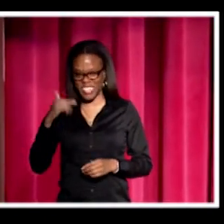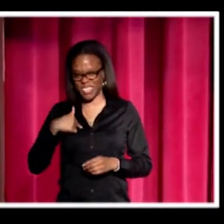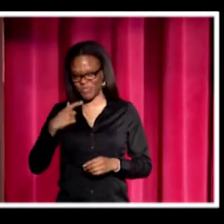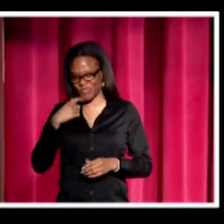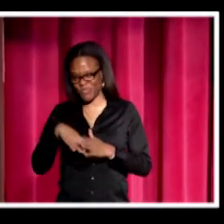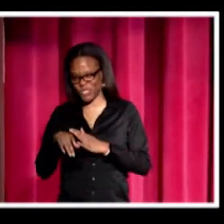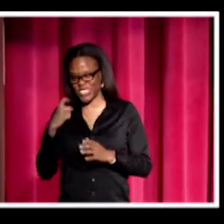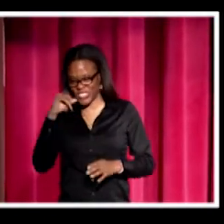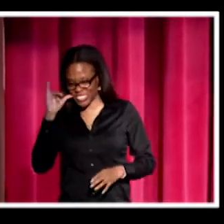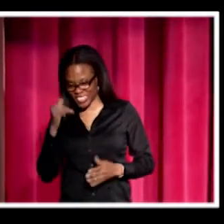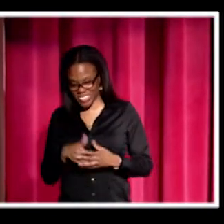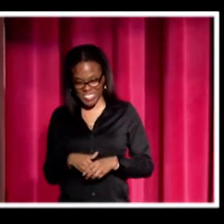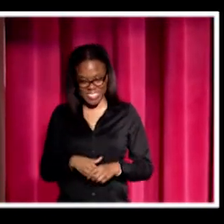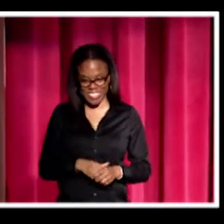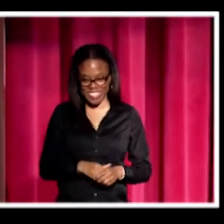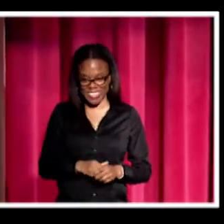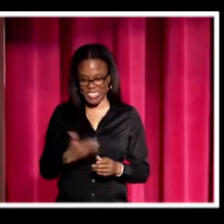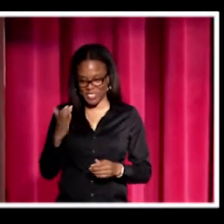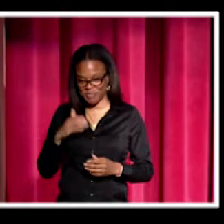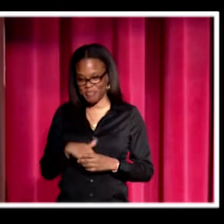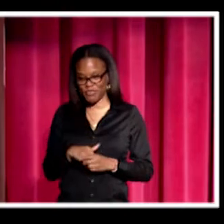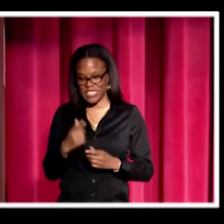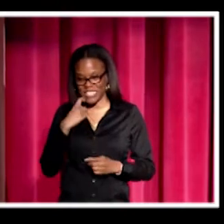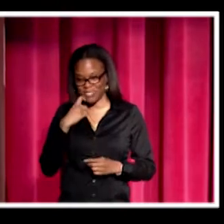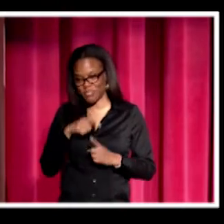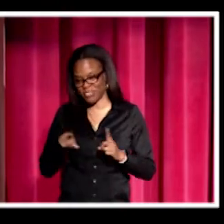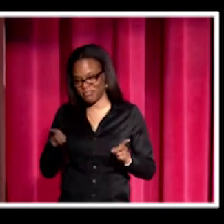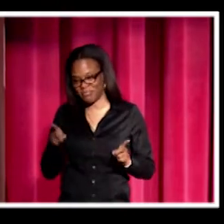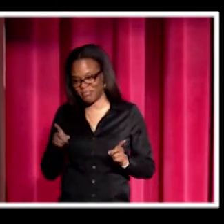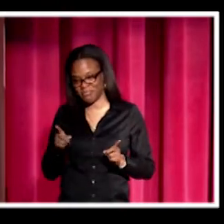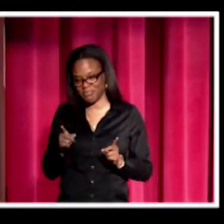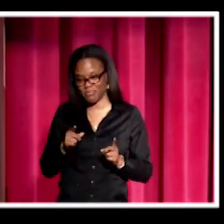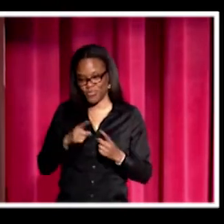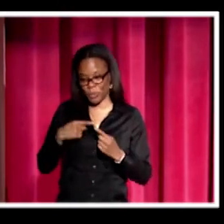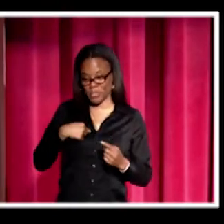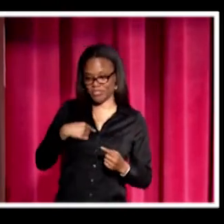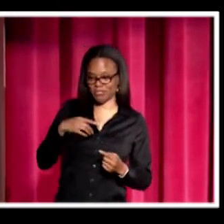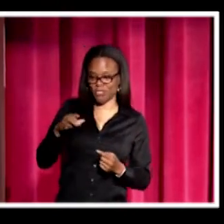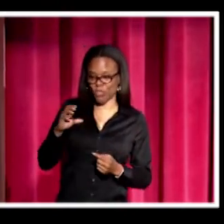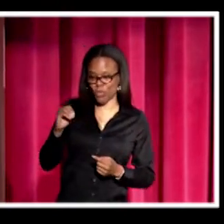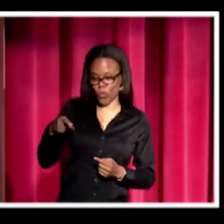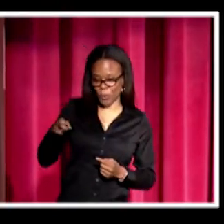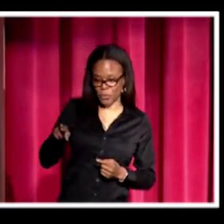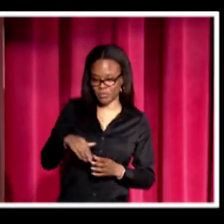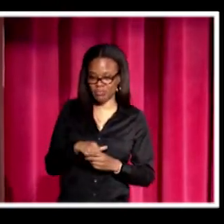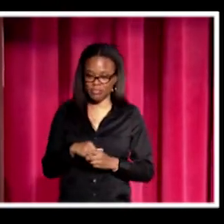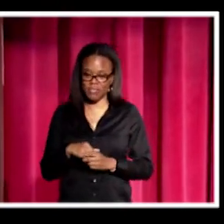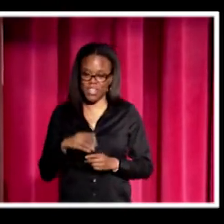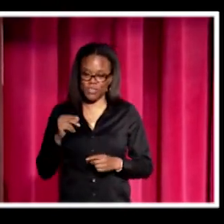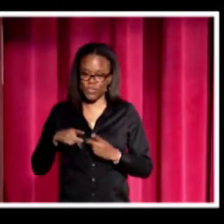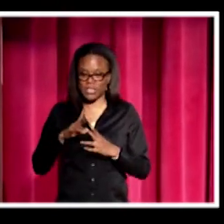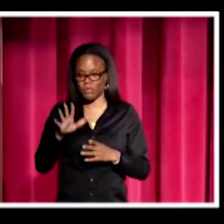but really it was just a little while ago. And to meet Cooper and to chat with his mom and dad, I